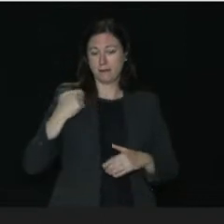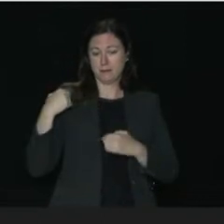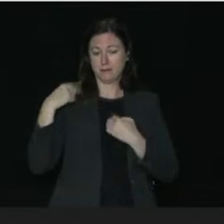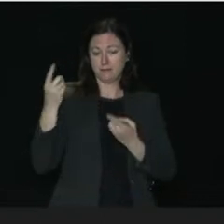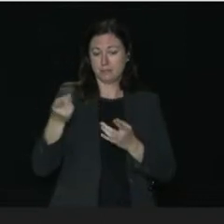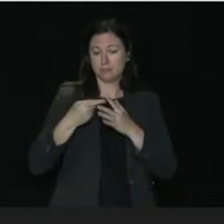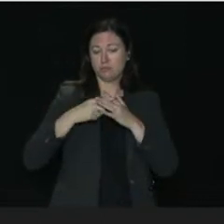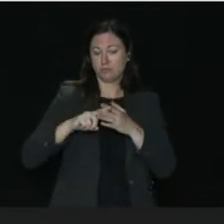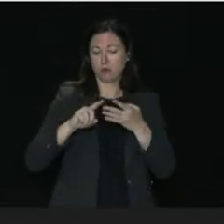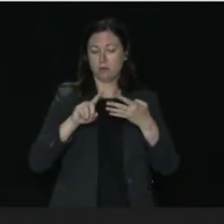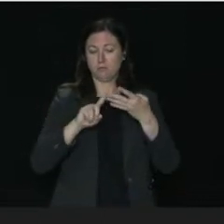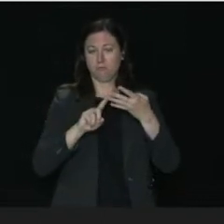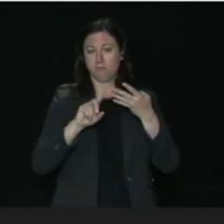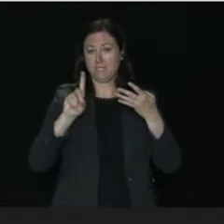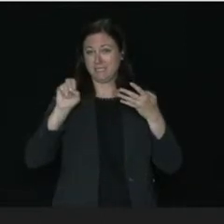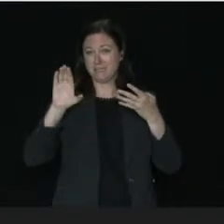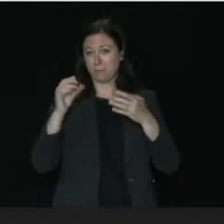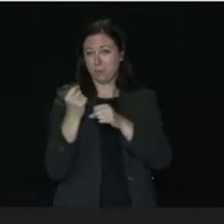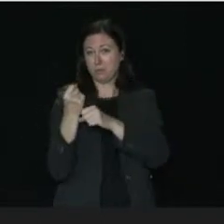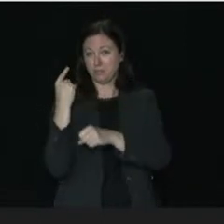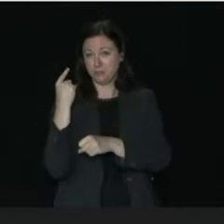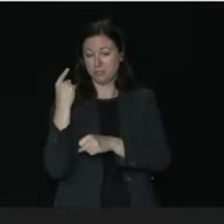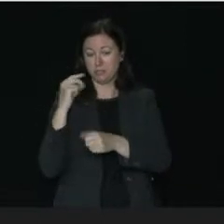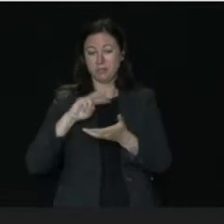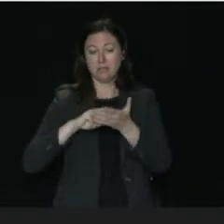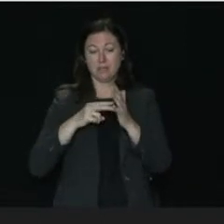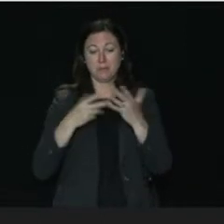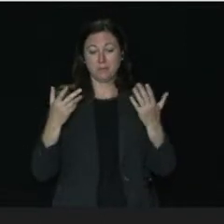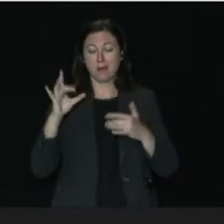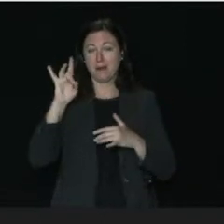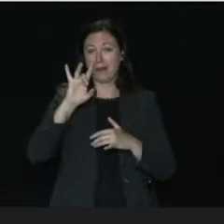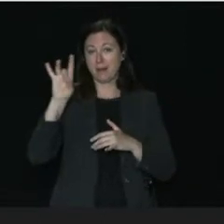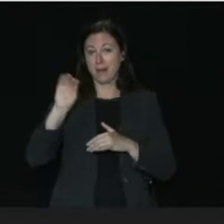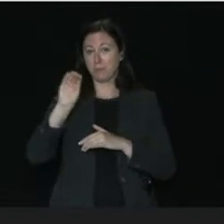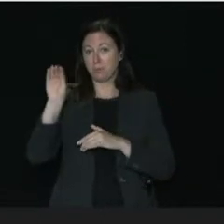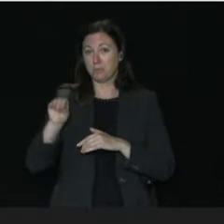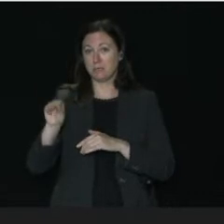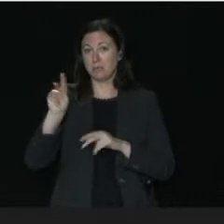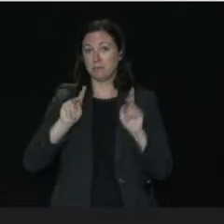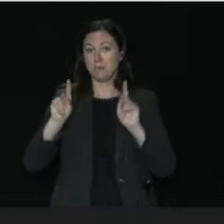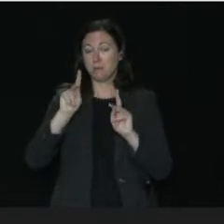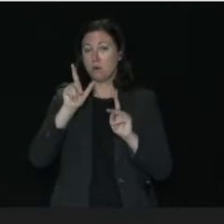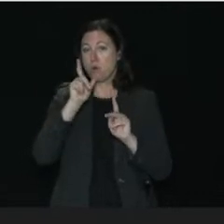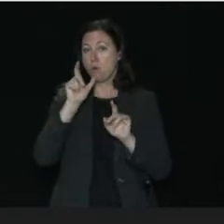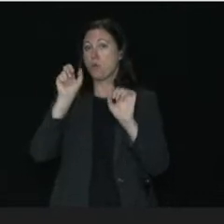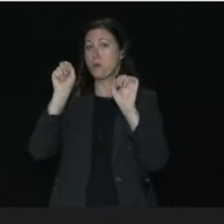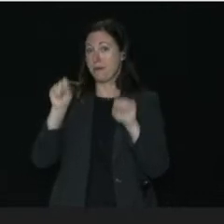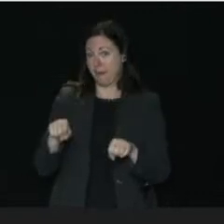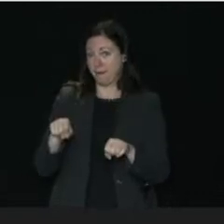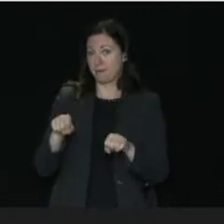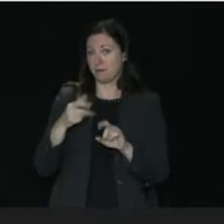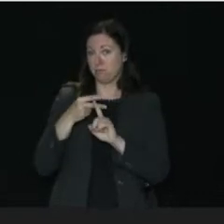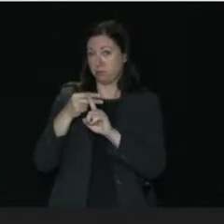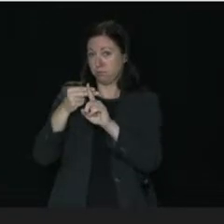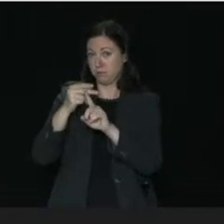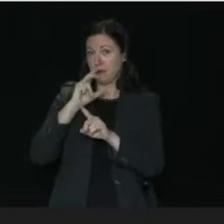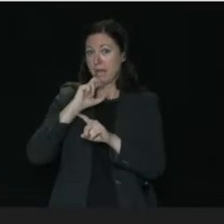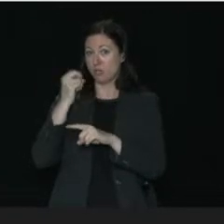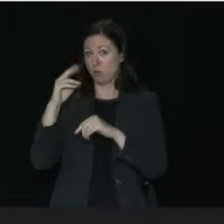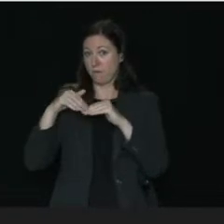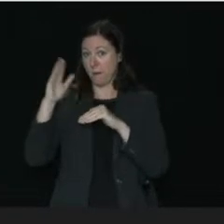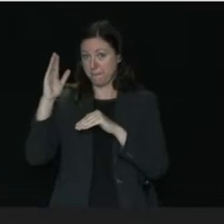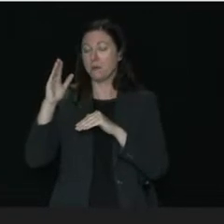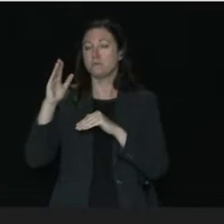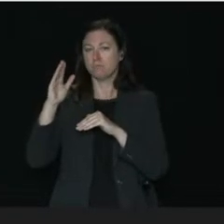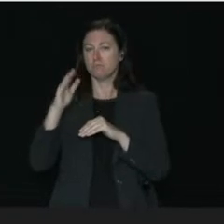began in mid-December, providing over 88% of the eligible population aged 12 years or older with at least